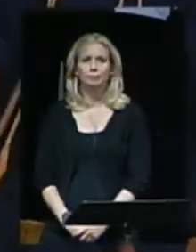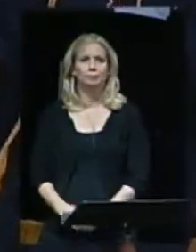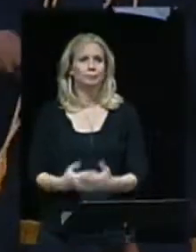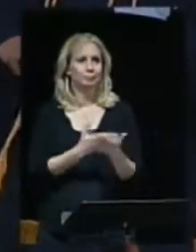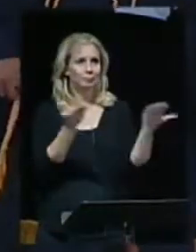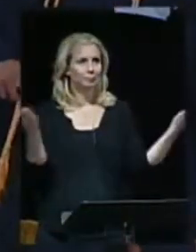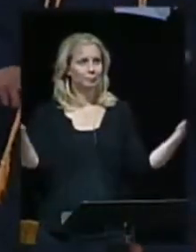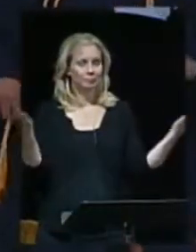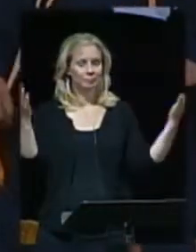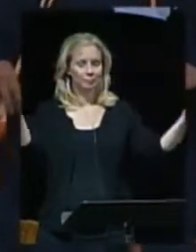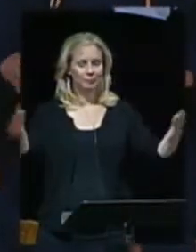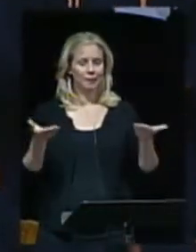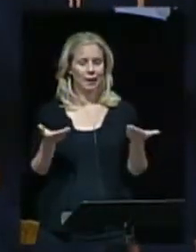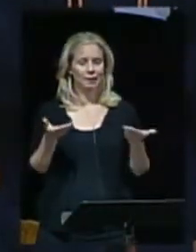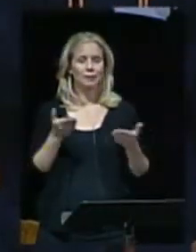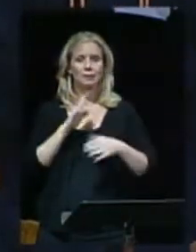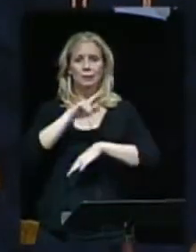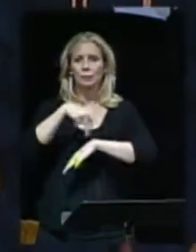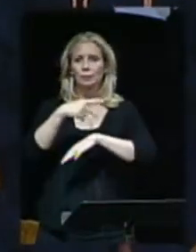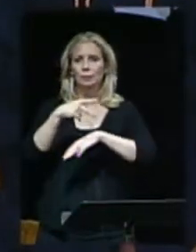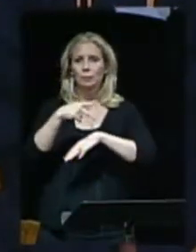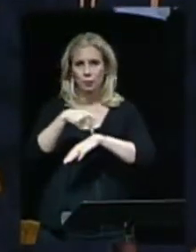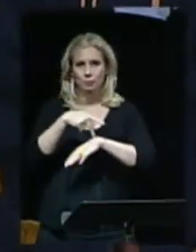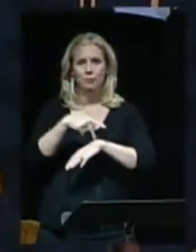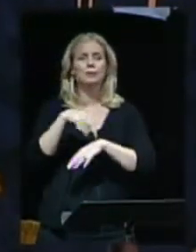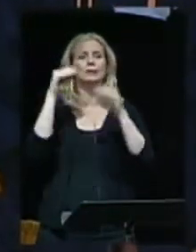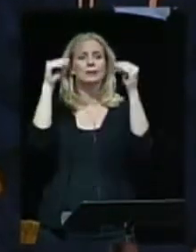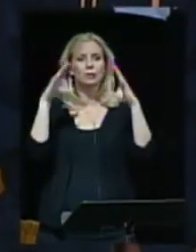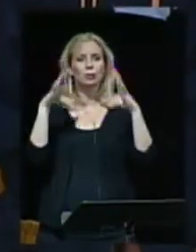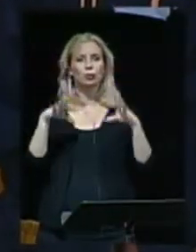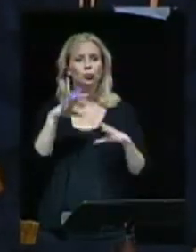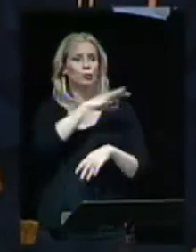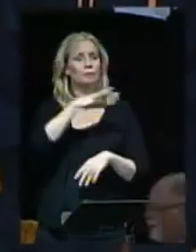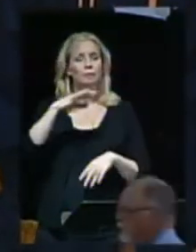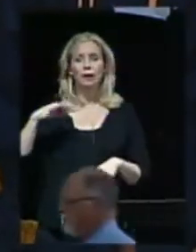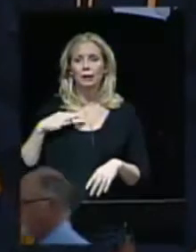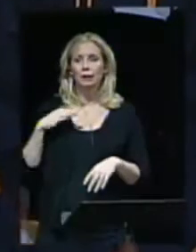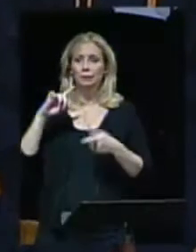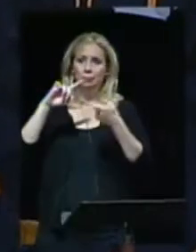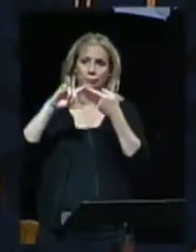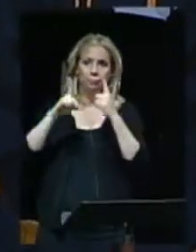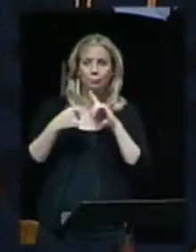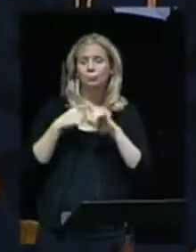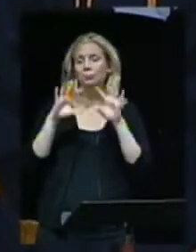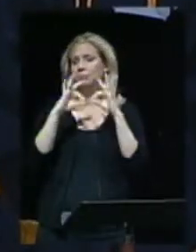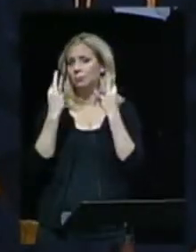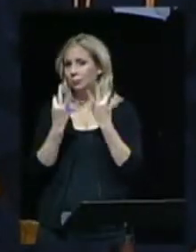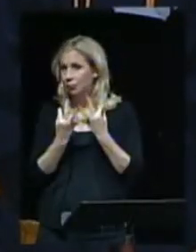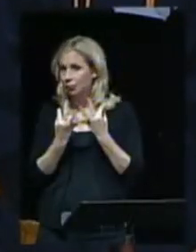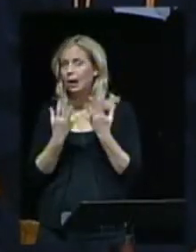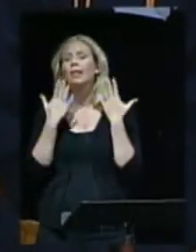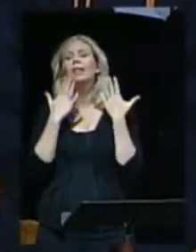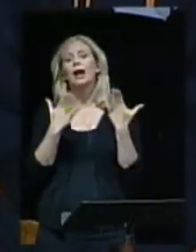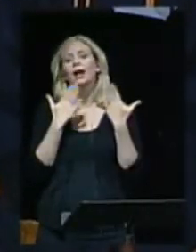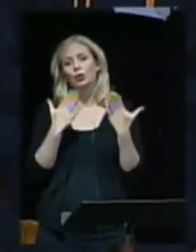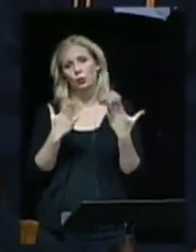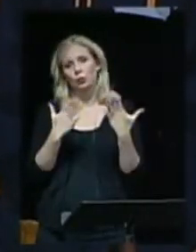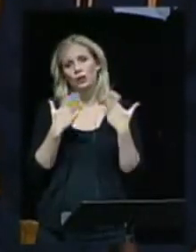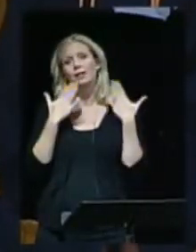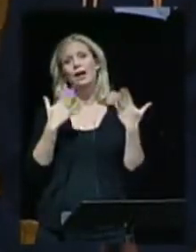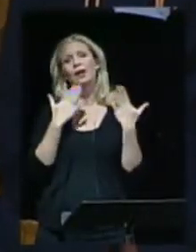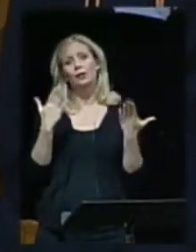Distinguished guests, principals, teachers, faculty, family, friends, thank you. Thank you for